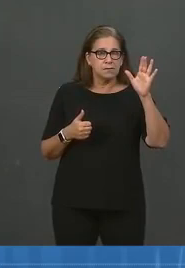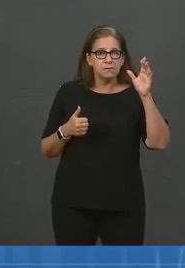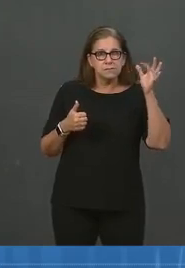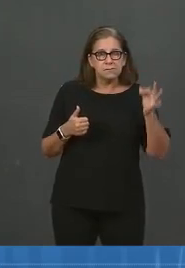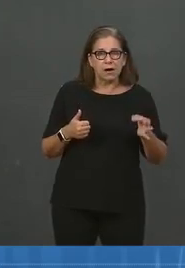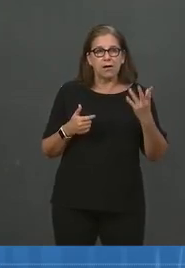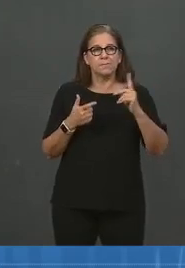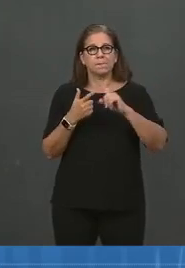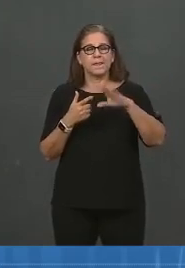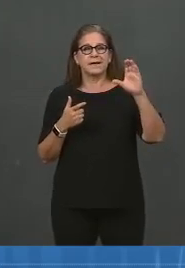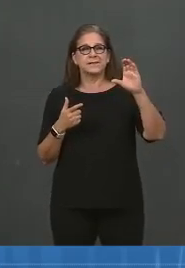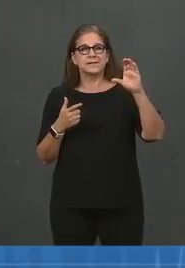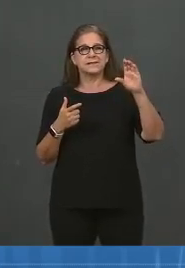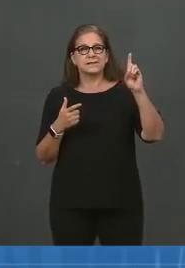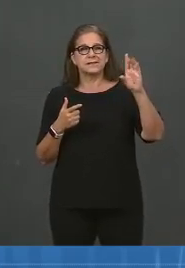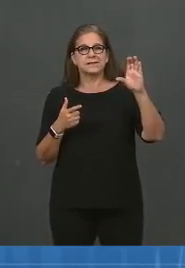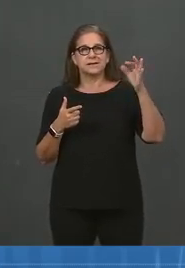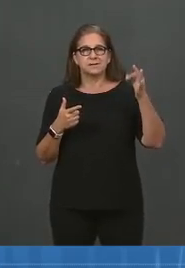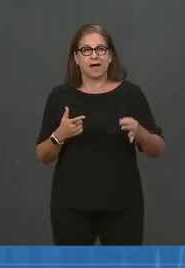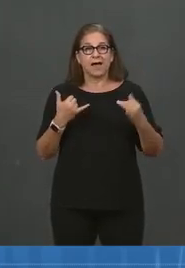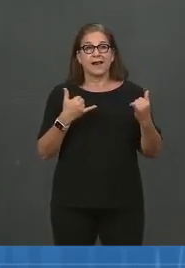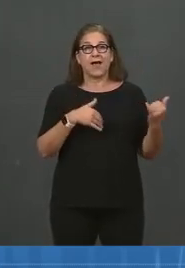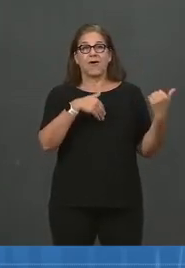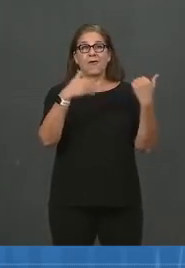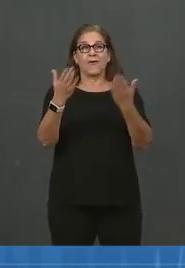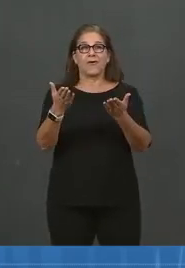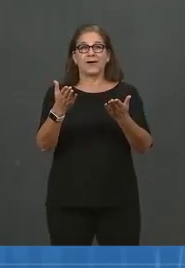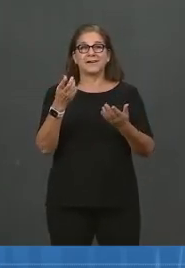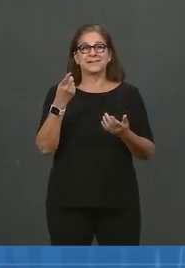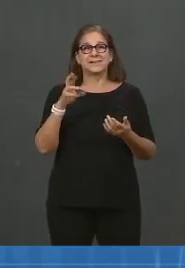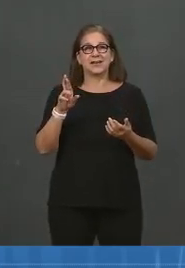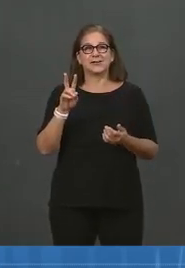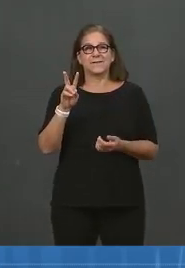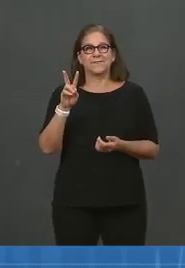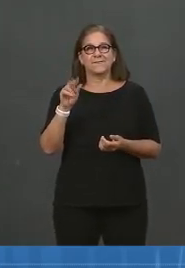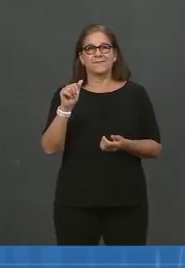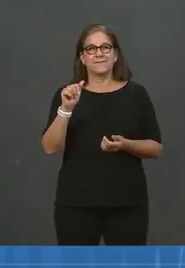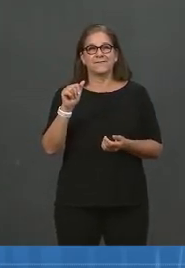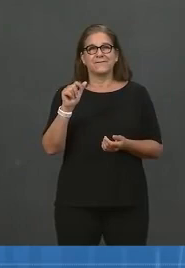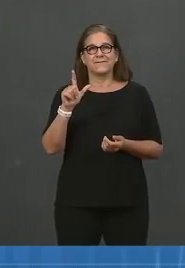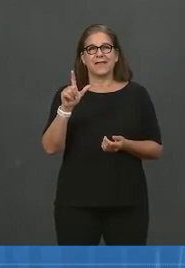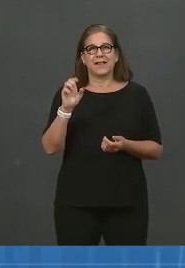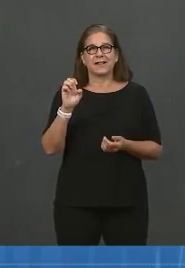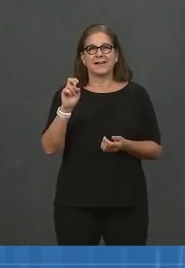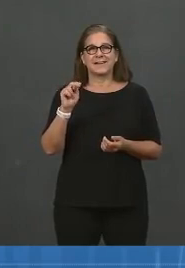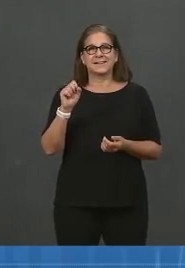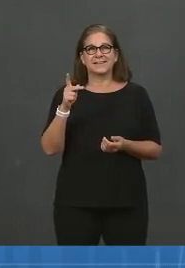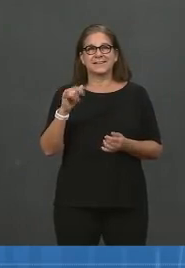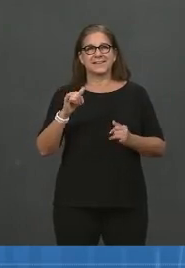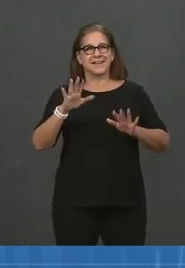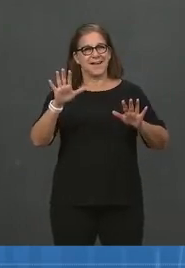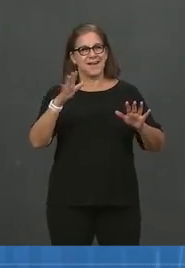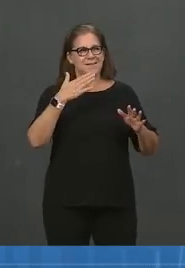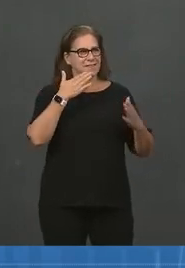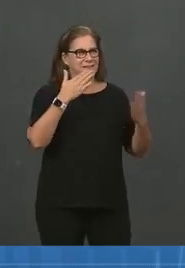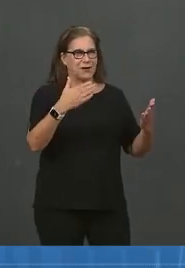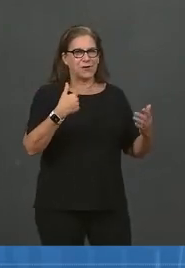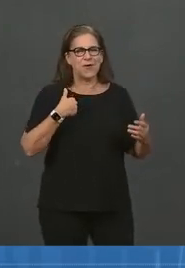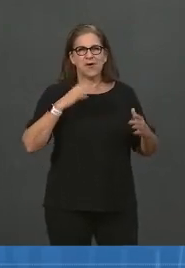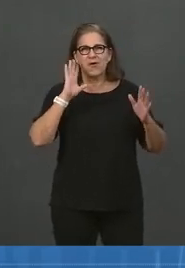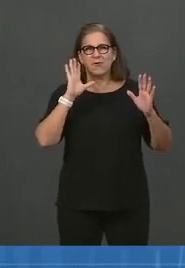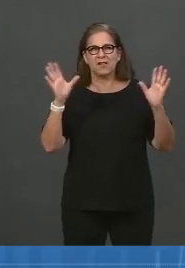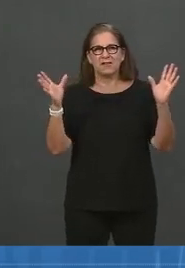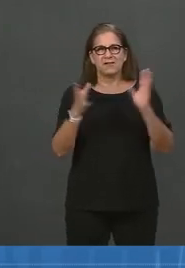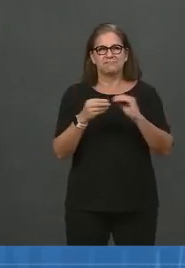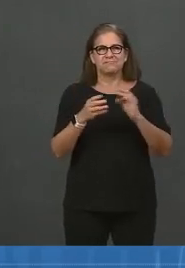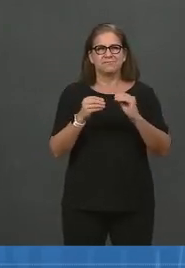you, Dr. Walensky. Thank you, Jeff. Good morning. Let's begin with an overview of the data. As of yesterday,